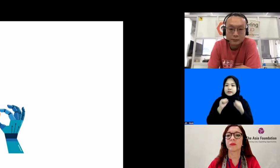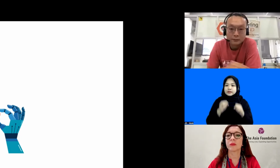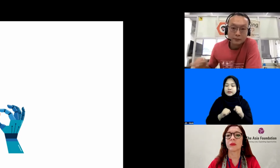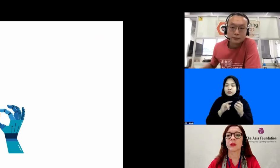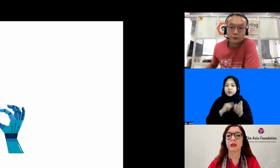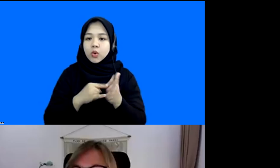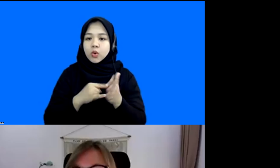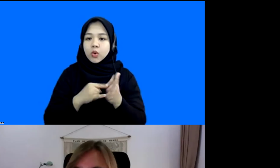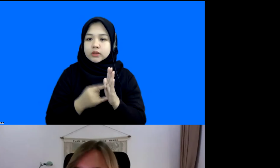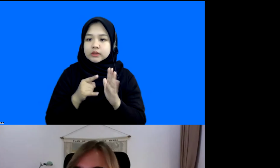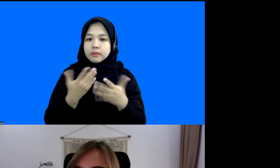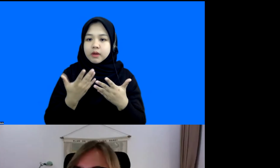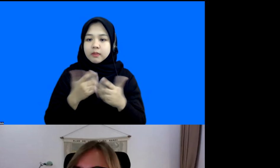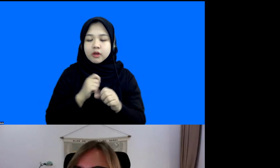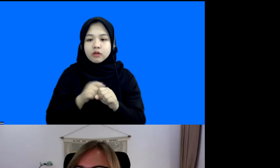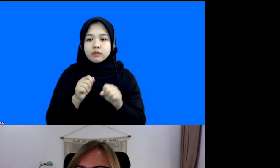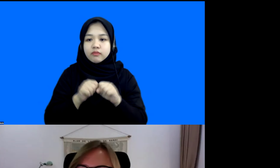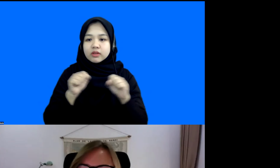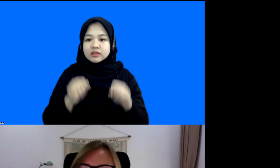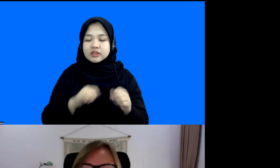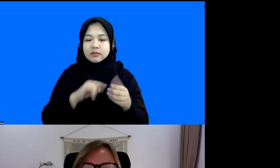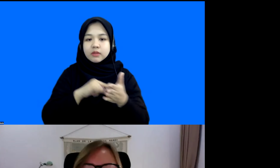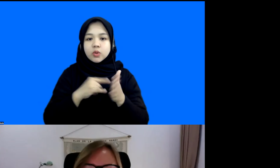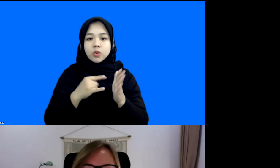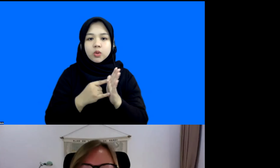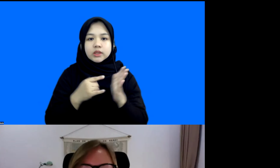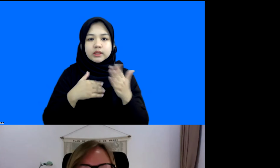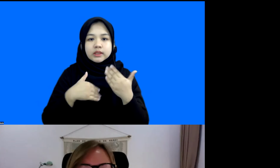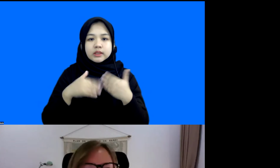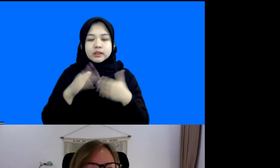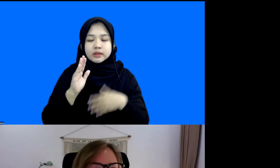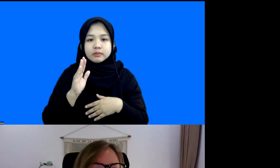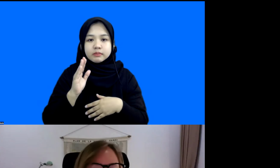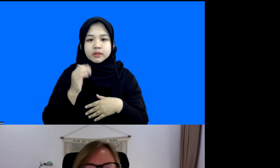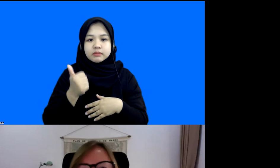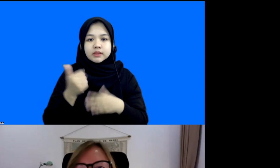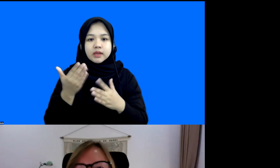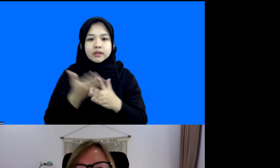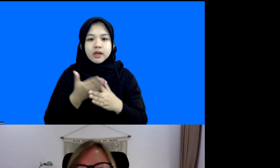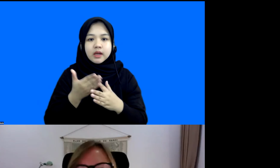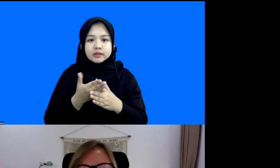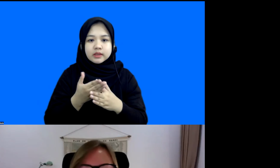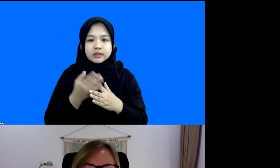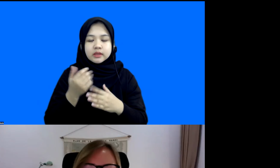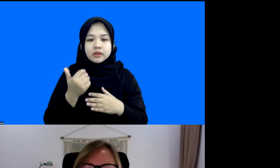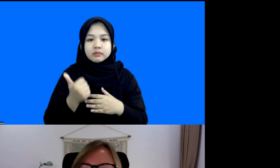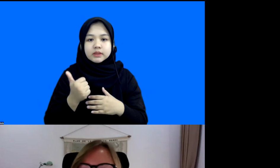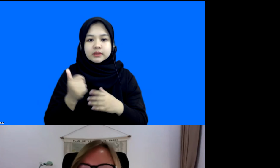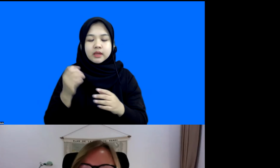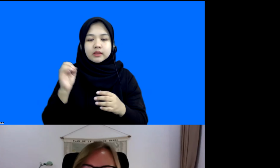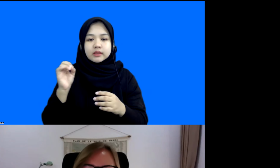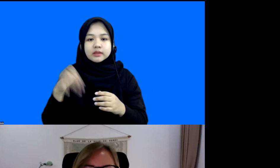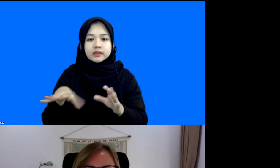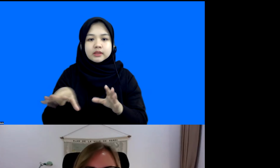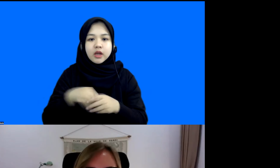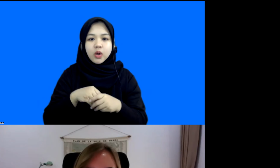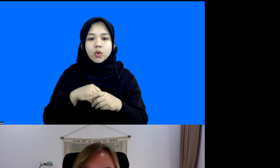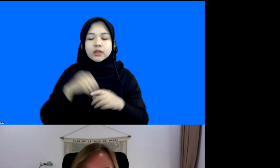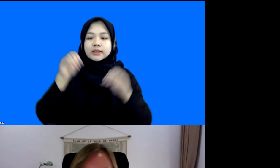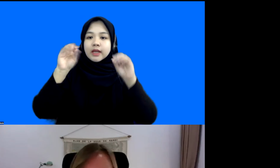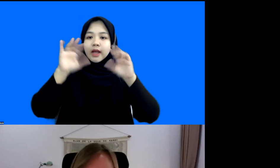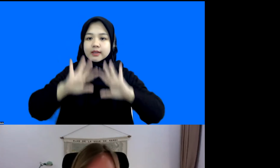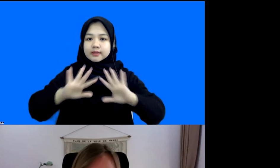technologies more accessible and affordable in ASEAN. And then I have, because we have limited time,